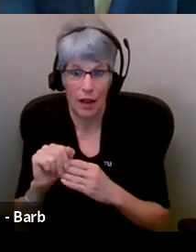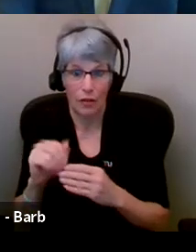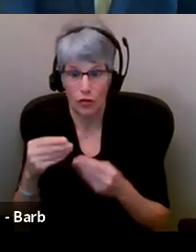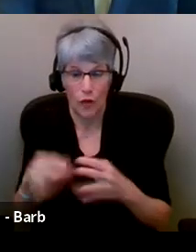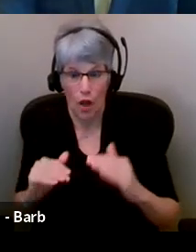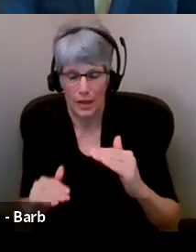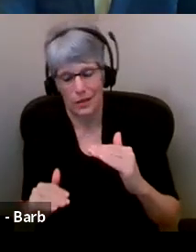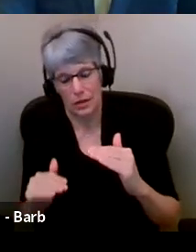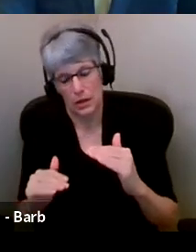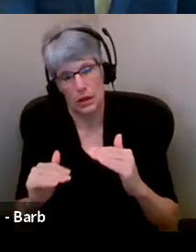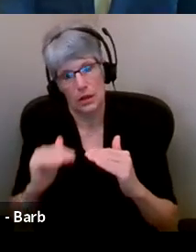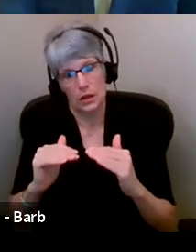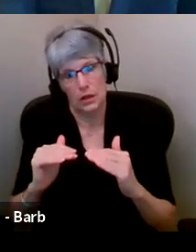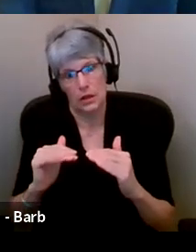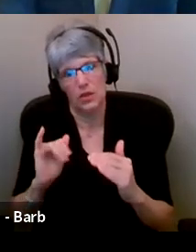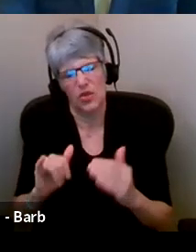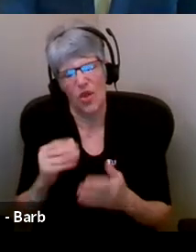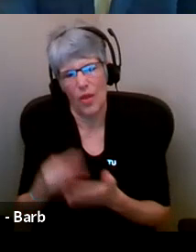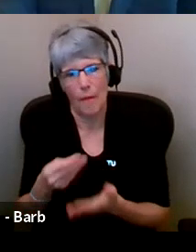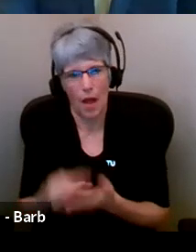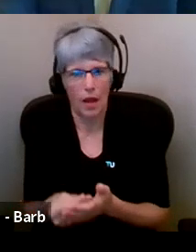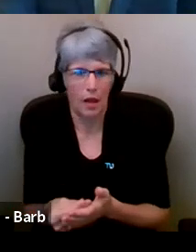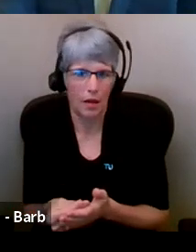mentioned. And so that's where those dollars are actually